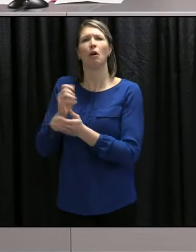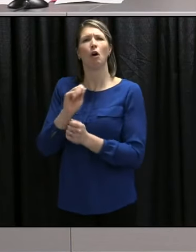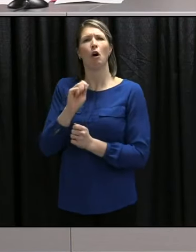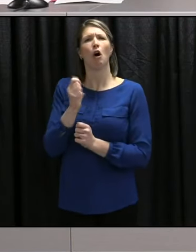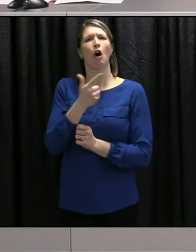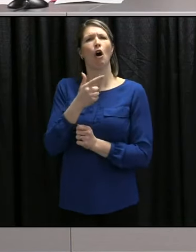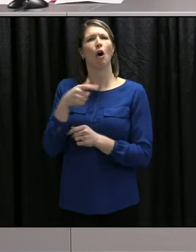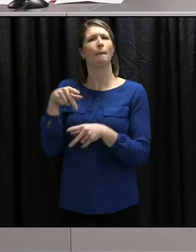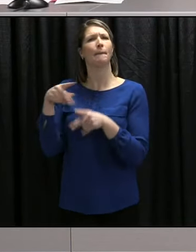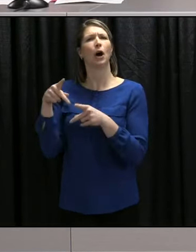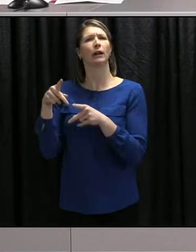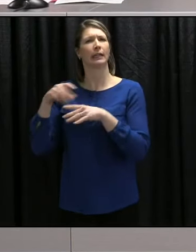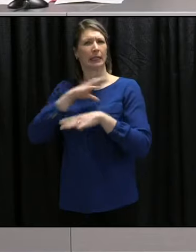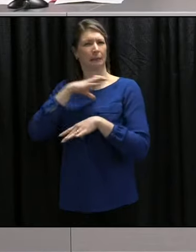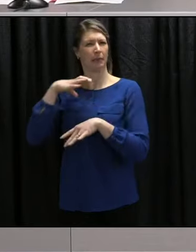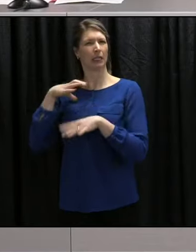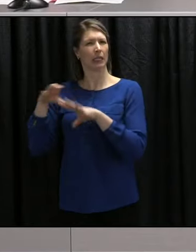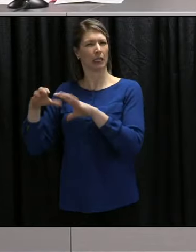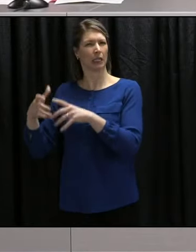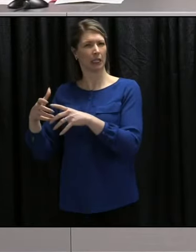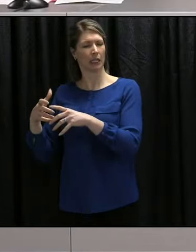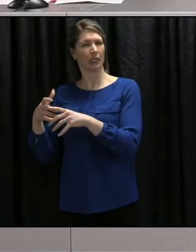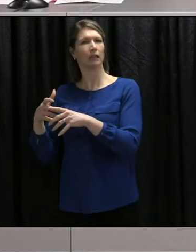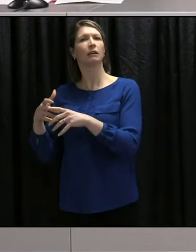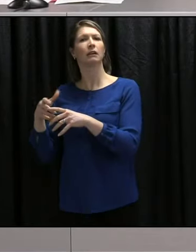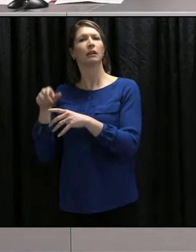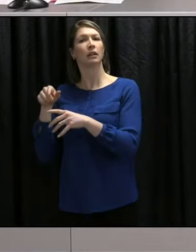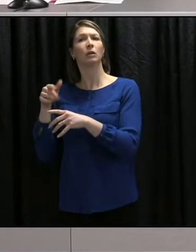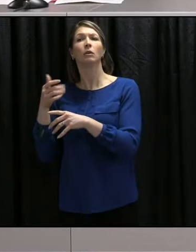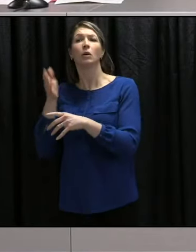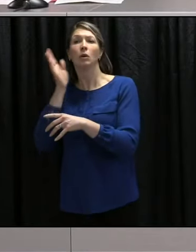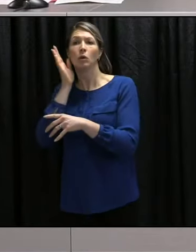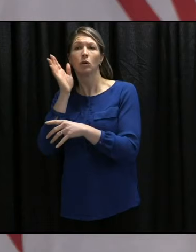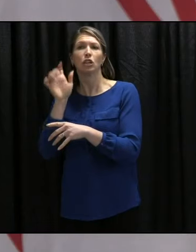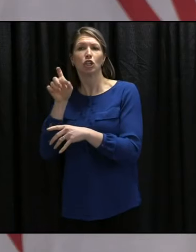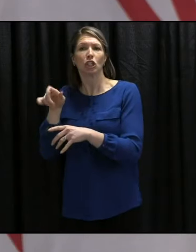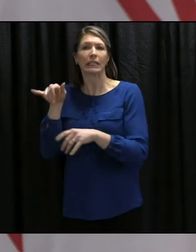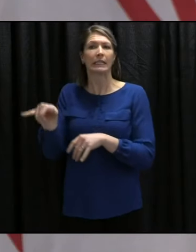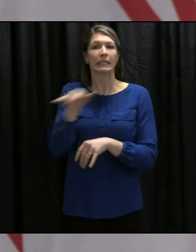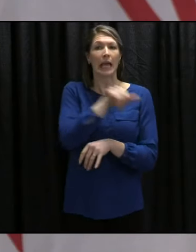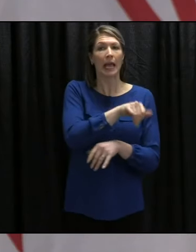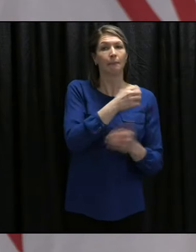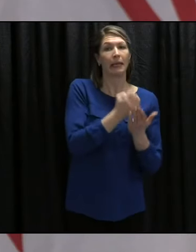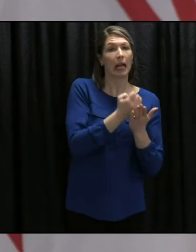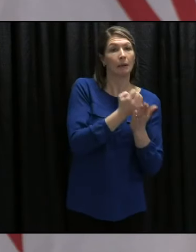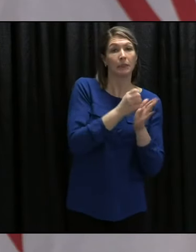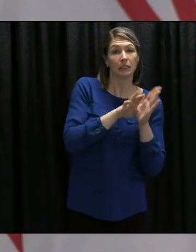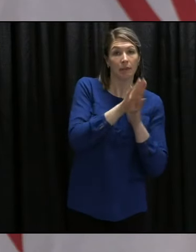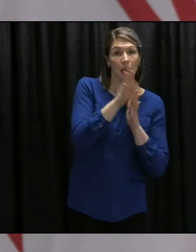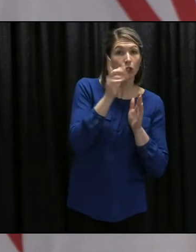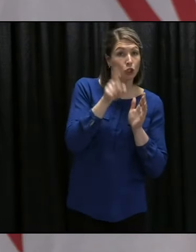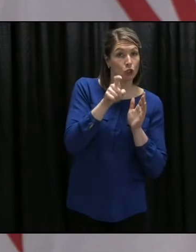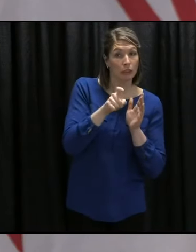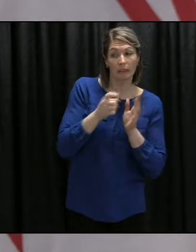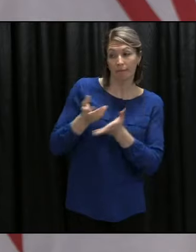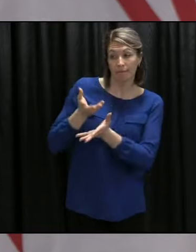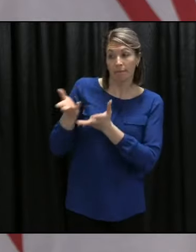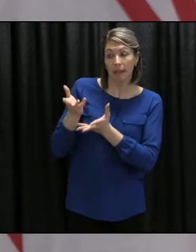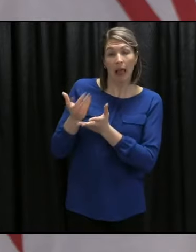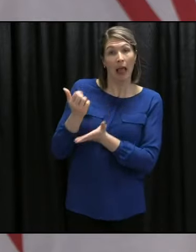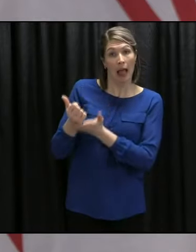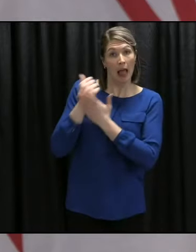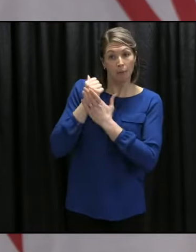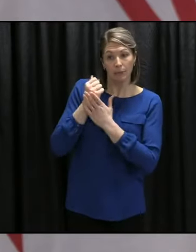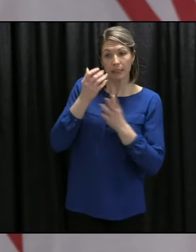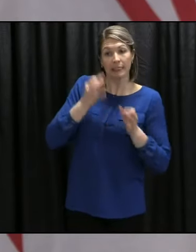on economic renewal or restructuring? Yeah, so I've made, and I know the leader of the opposition and the leader of the third party